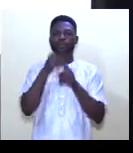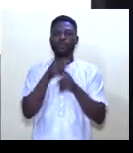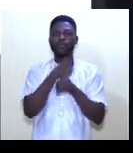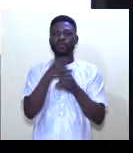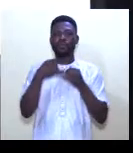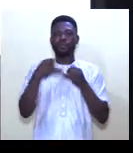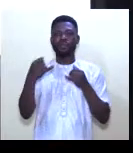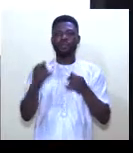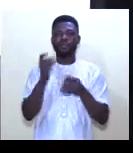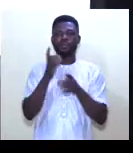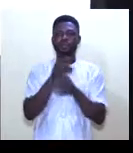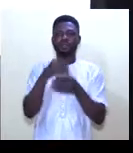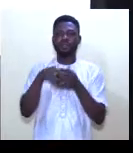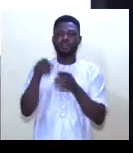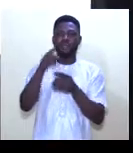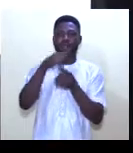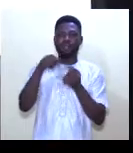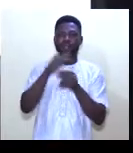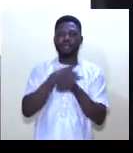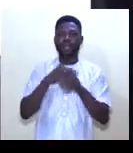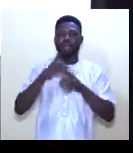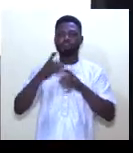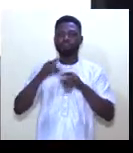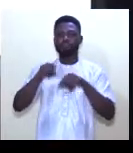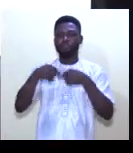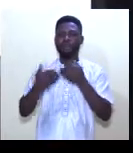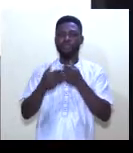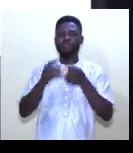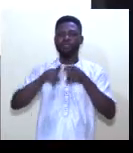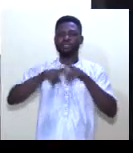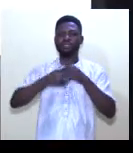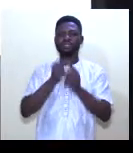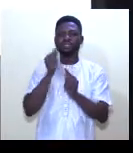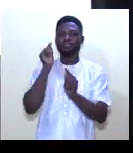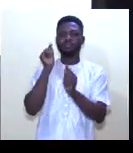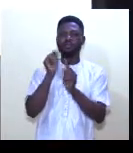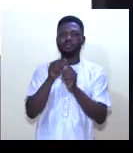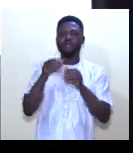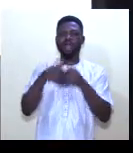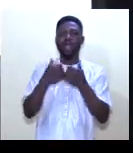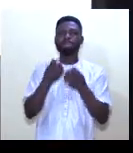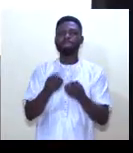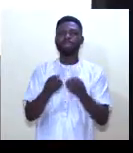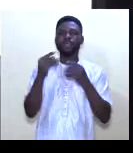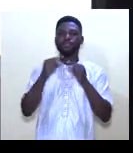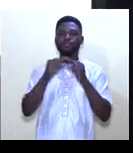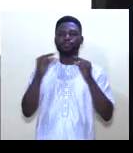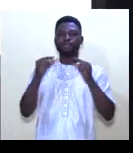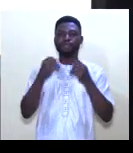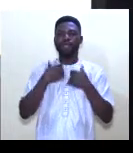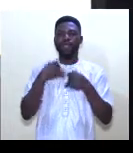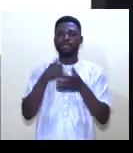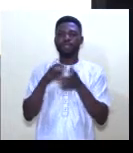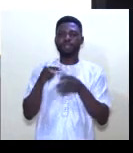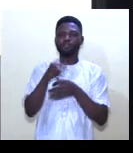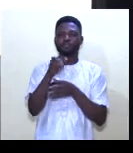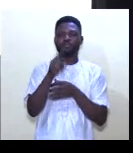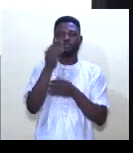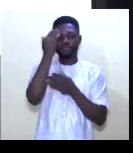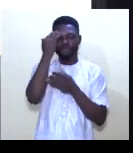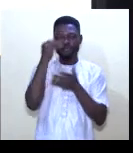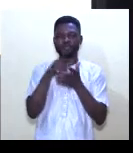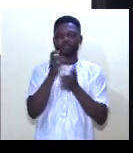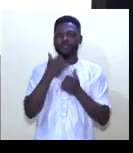says, when a line rotates in a circle and gets back to the starting point, how many degrees has it traveled? You know this